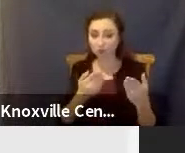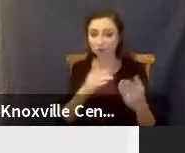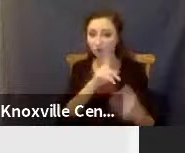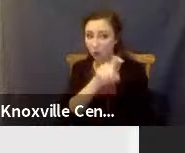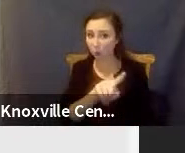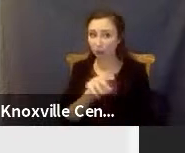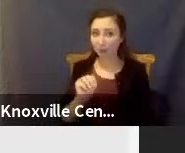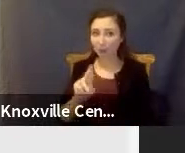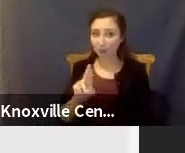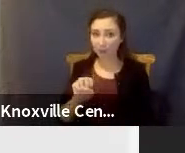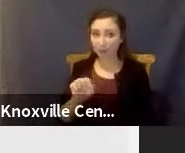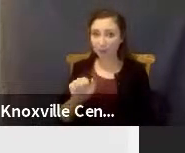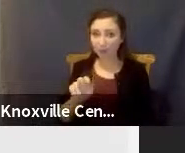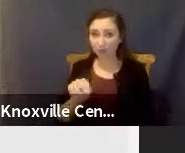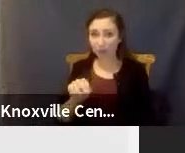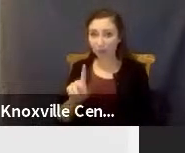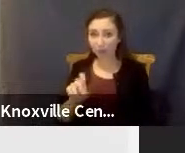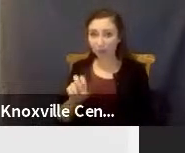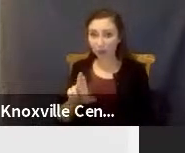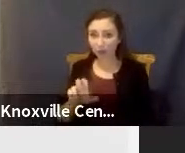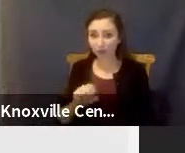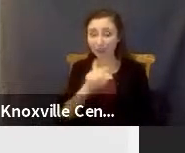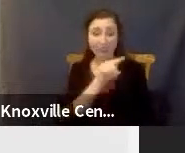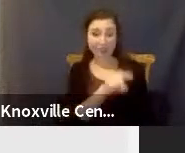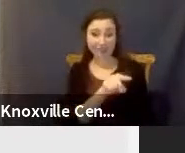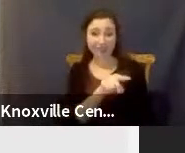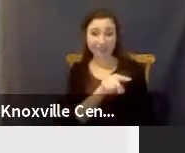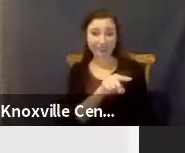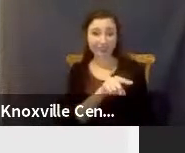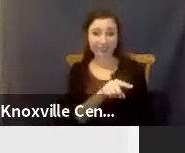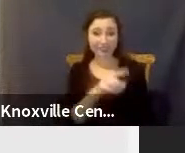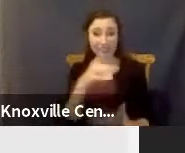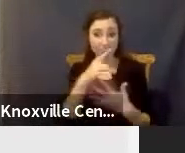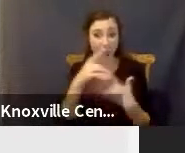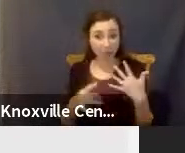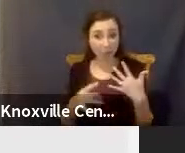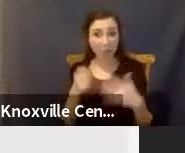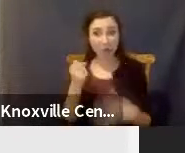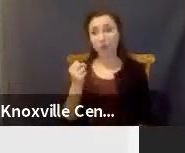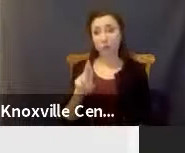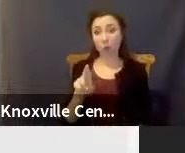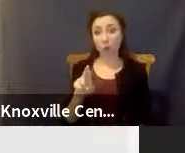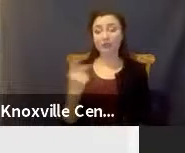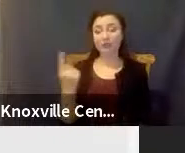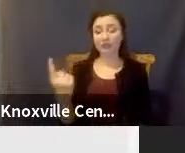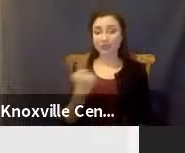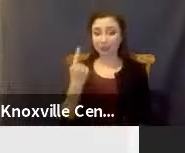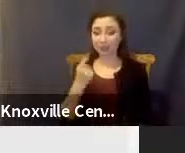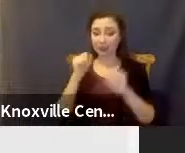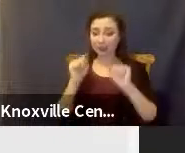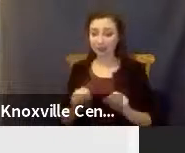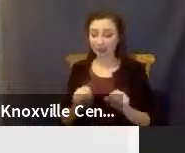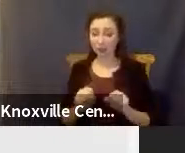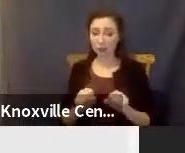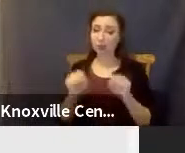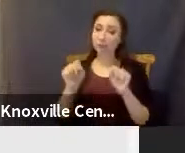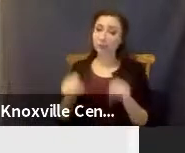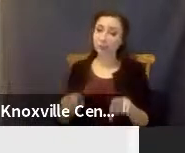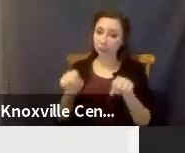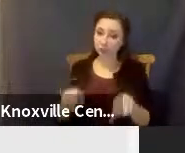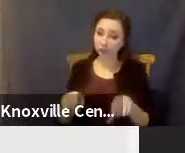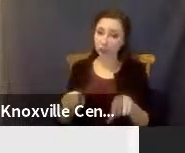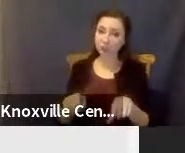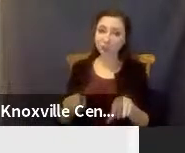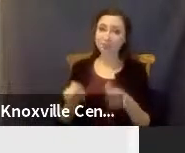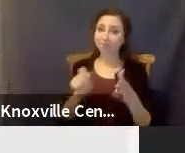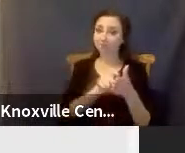that is this really optional, or is this also something that could potentially,